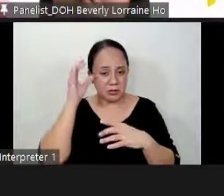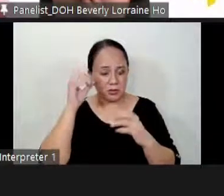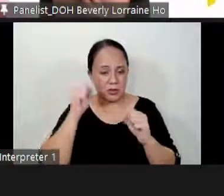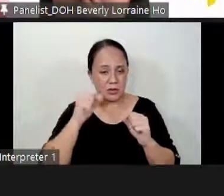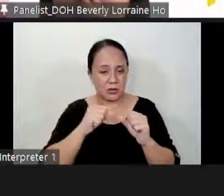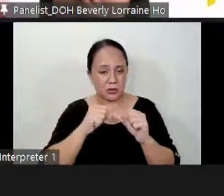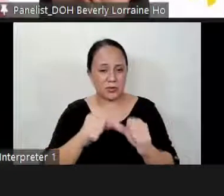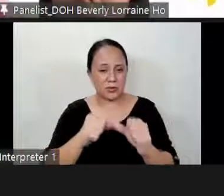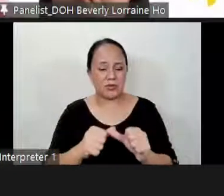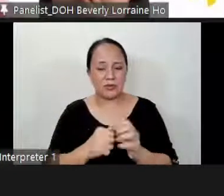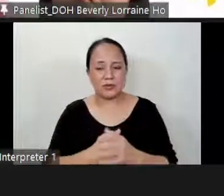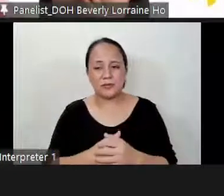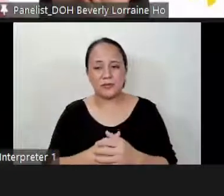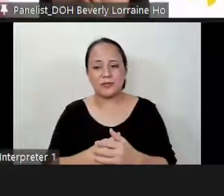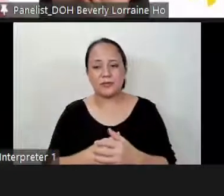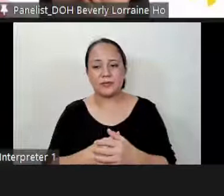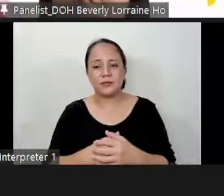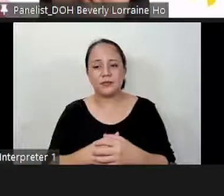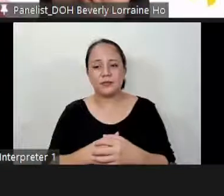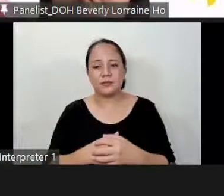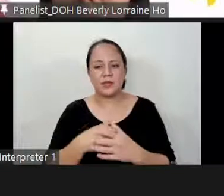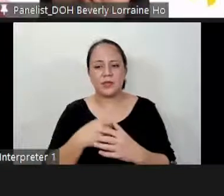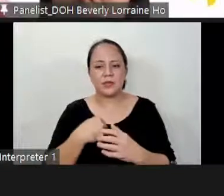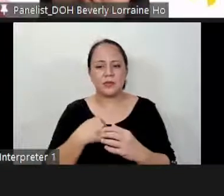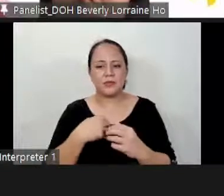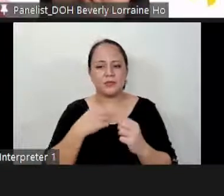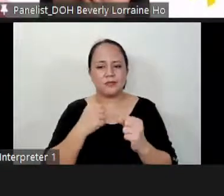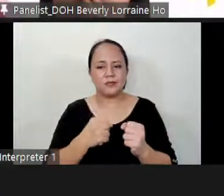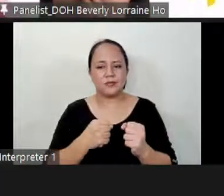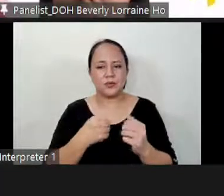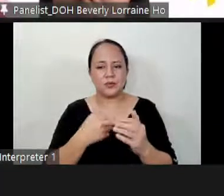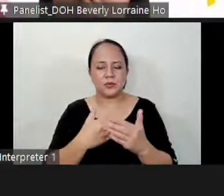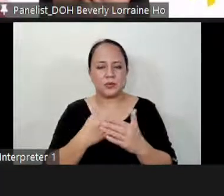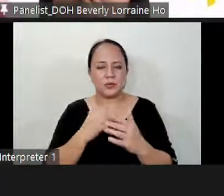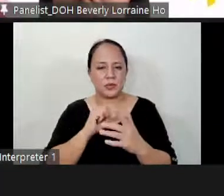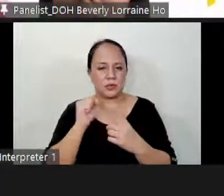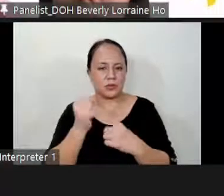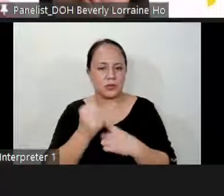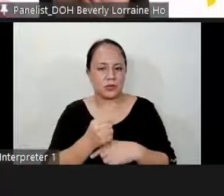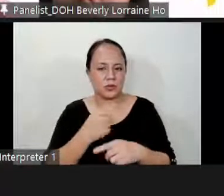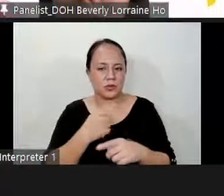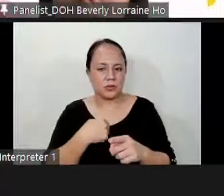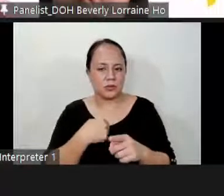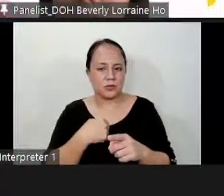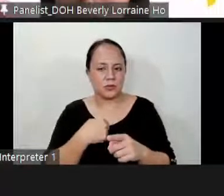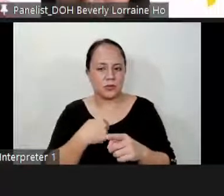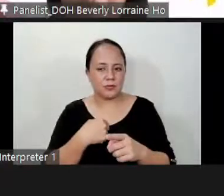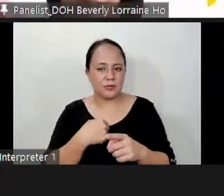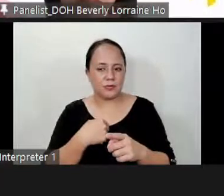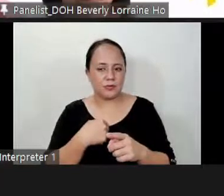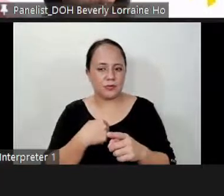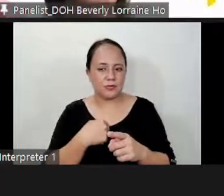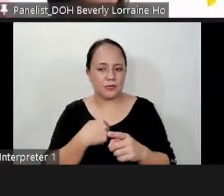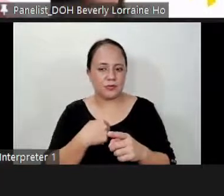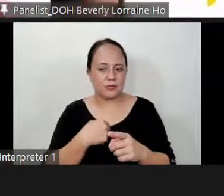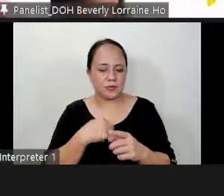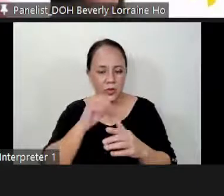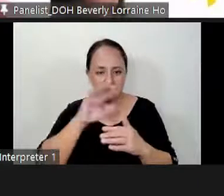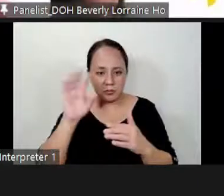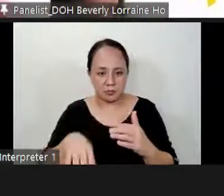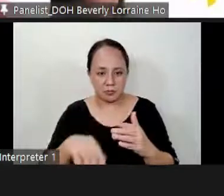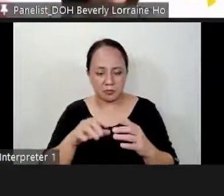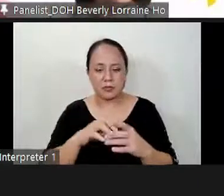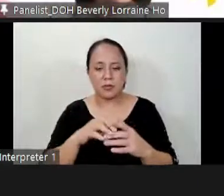think it would be approaching the conditions holistically. So,